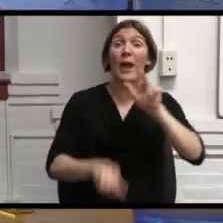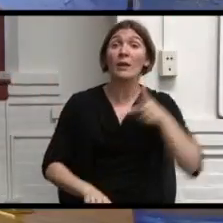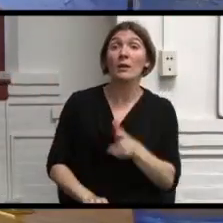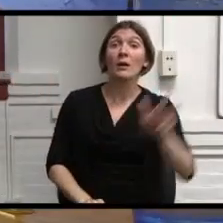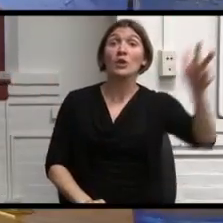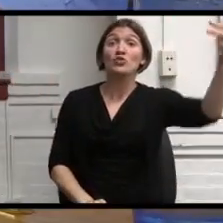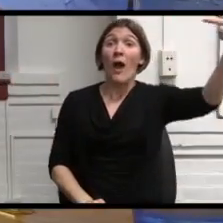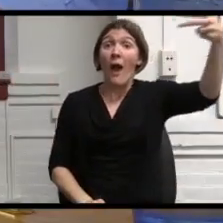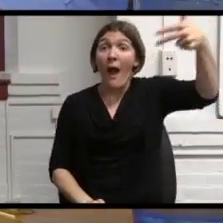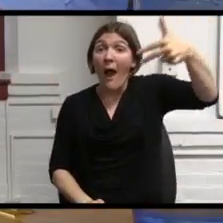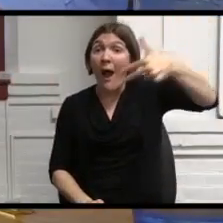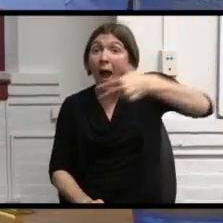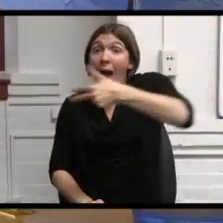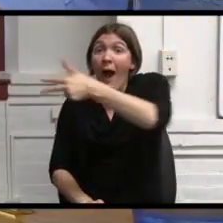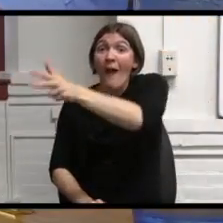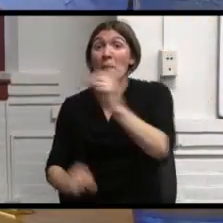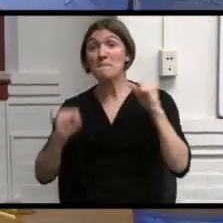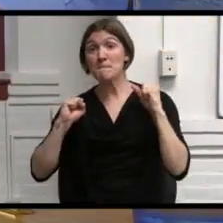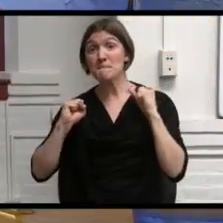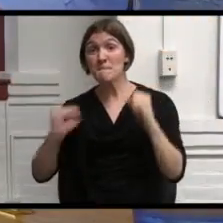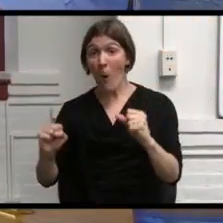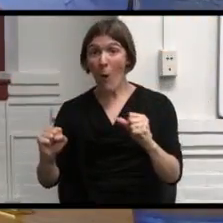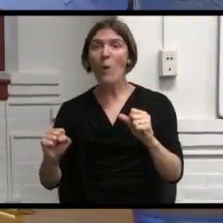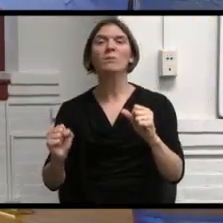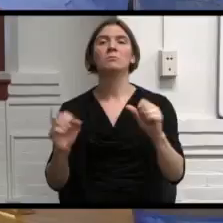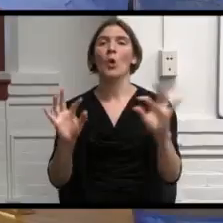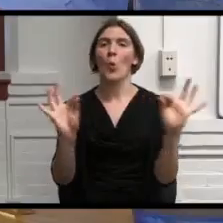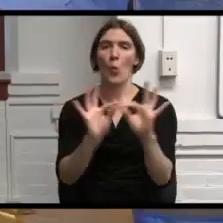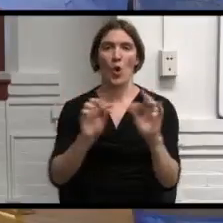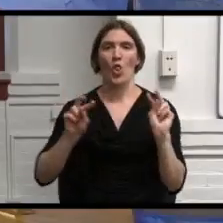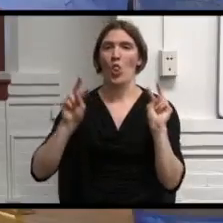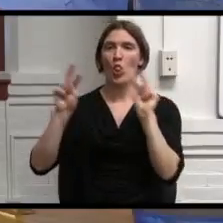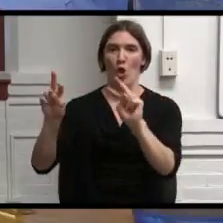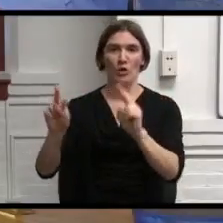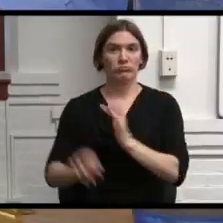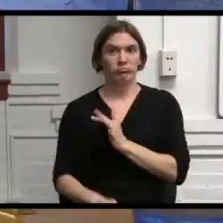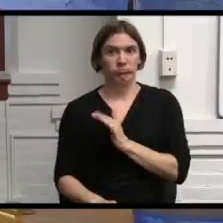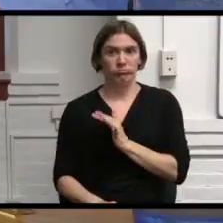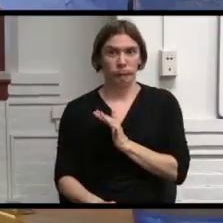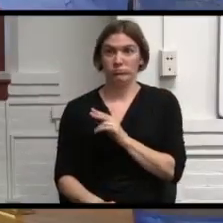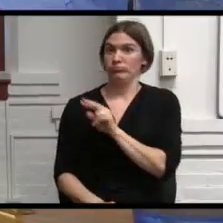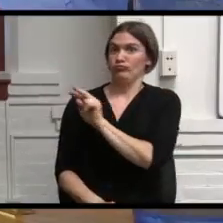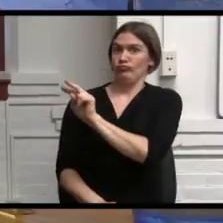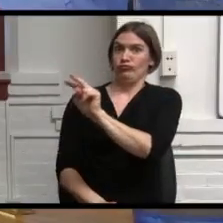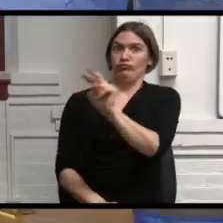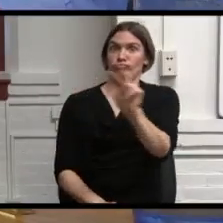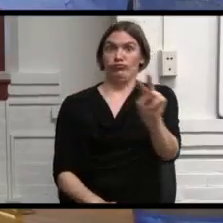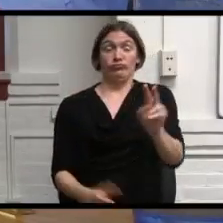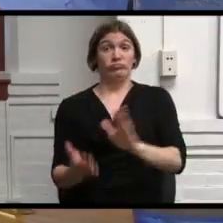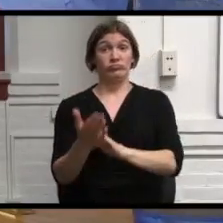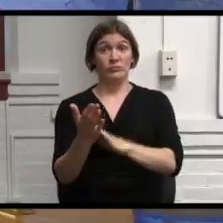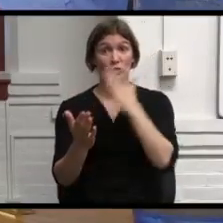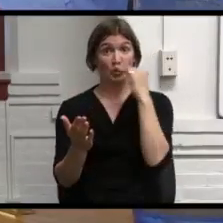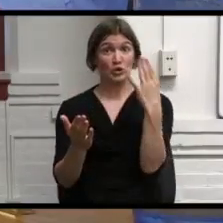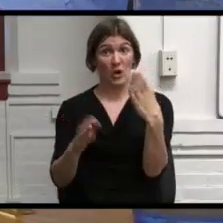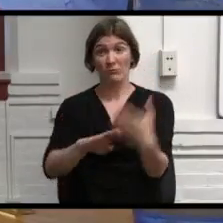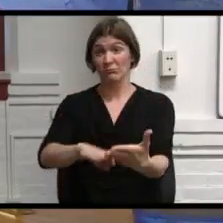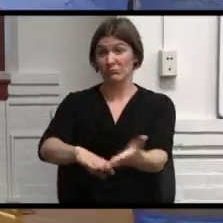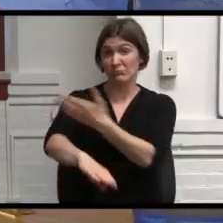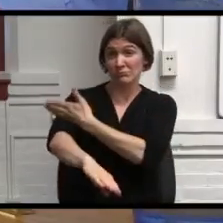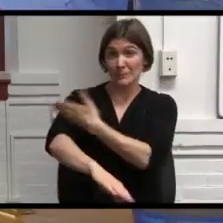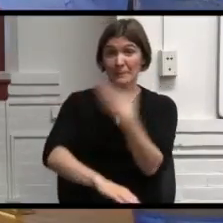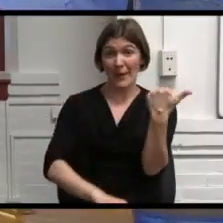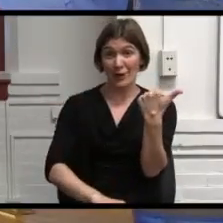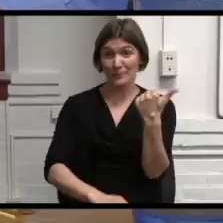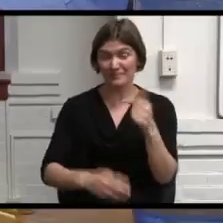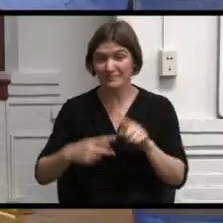Green Street now. So if you haven't gone and looked at it, you should. It's actually, they did a wonderful job on